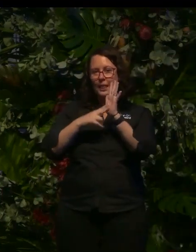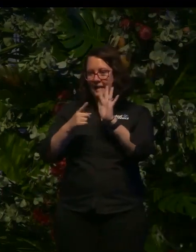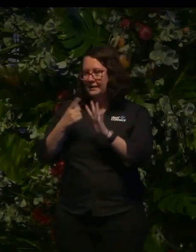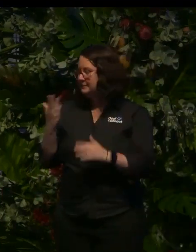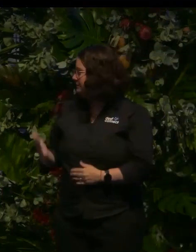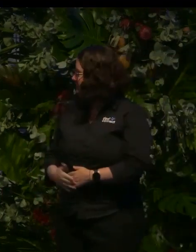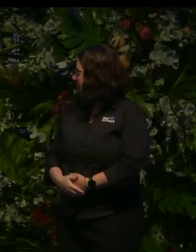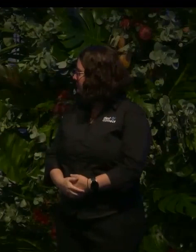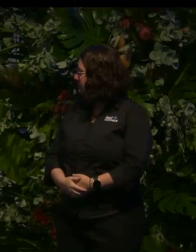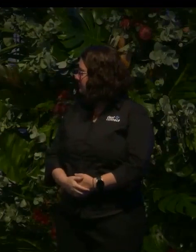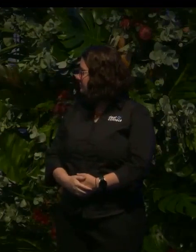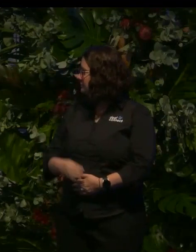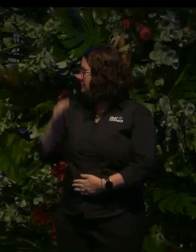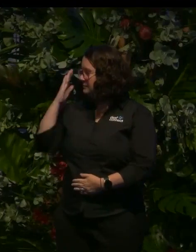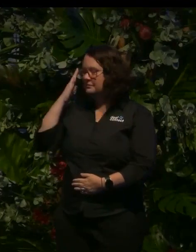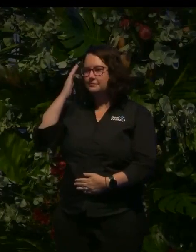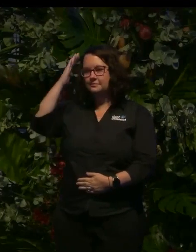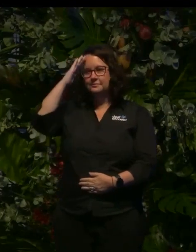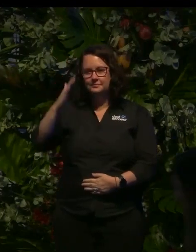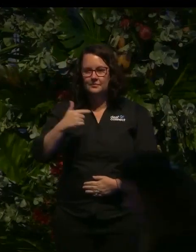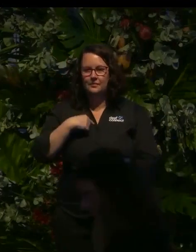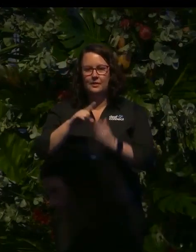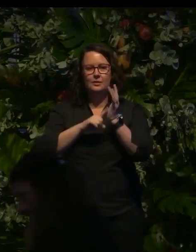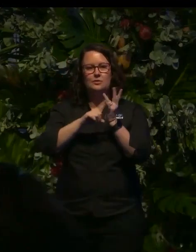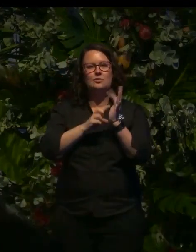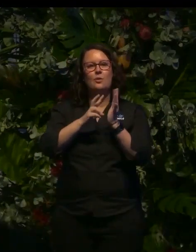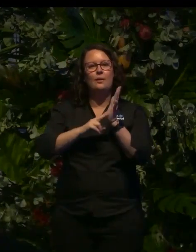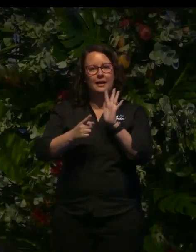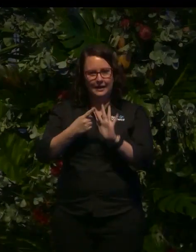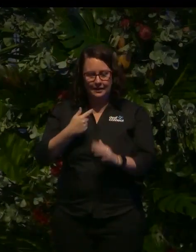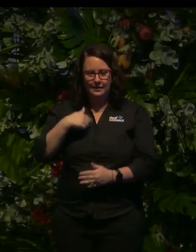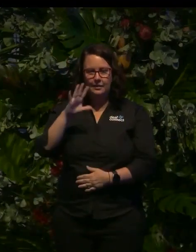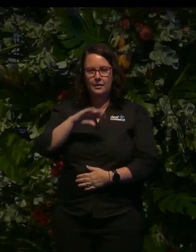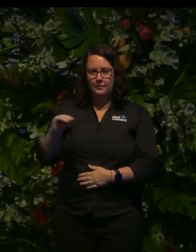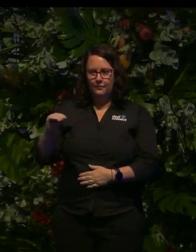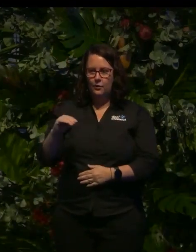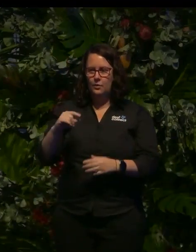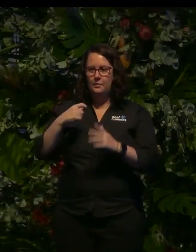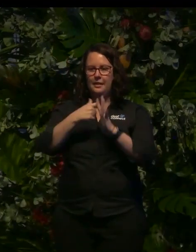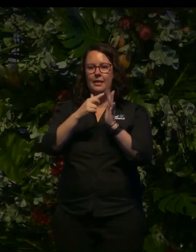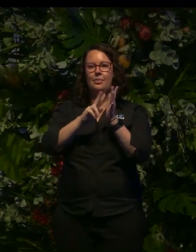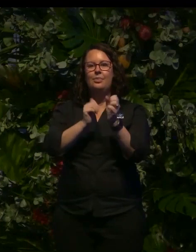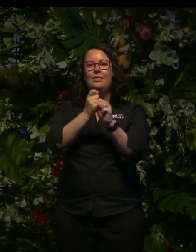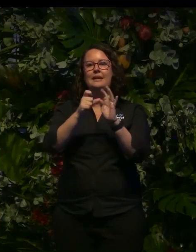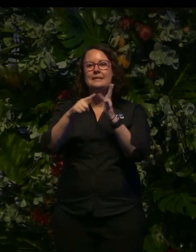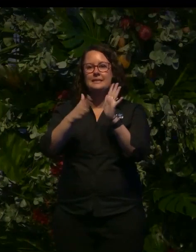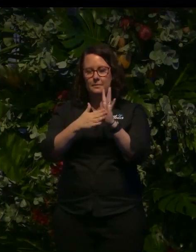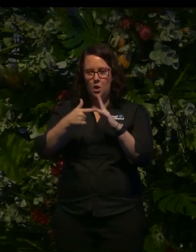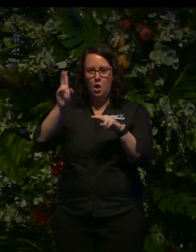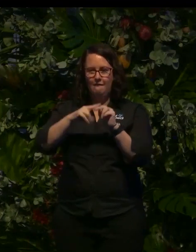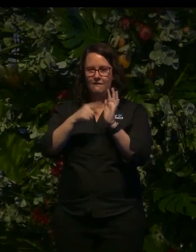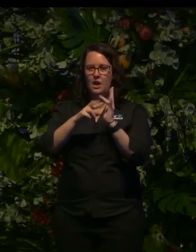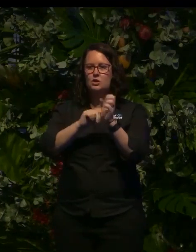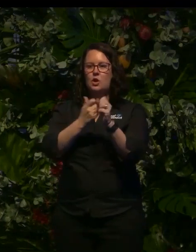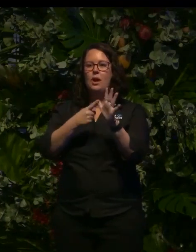Family. Mahalo lele, my name is Joleen Mataele, and I'm from the Kingdom of Tonga, not the Queendom of